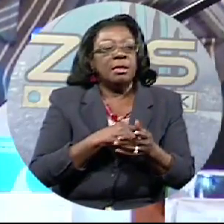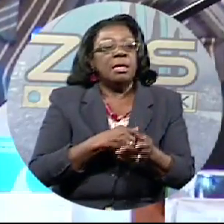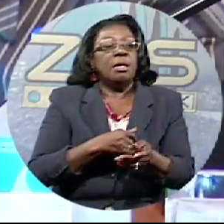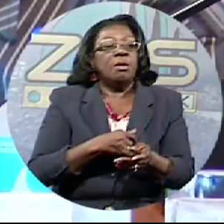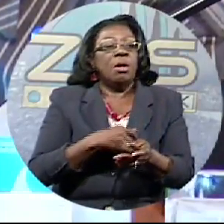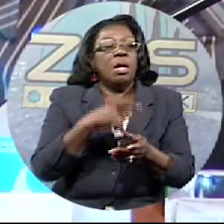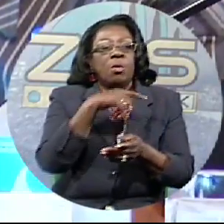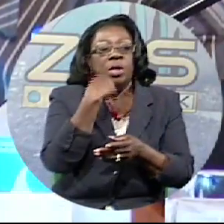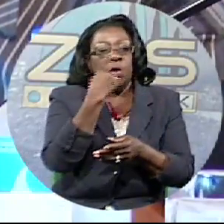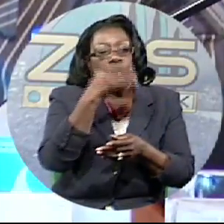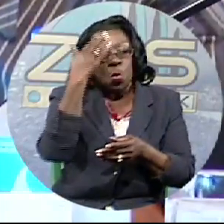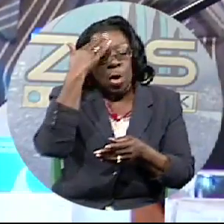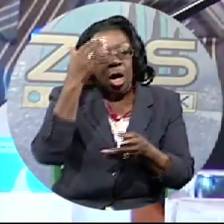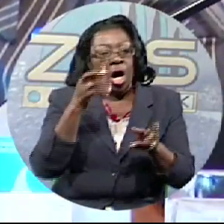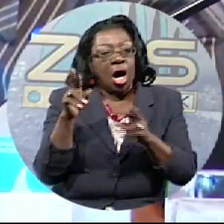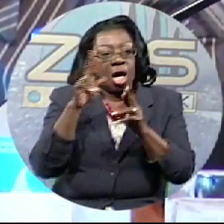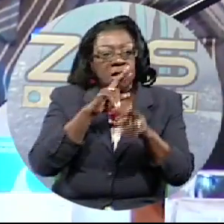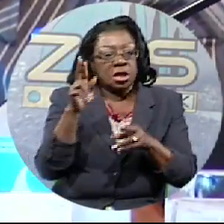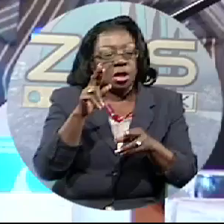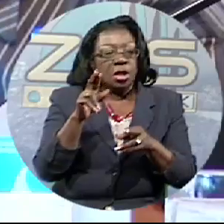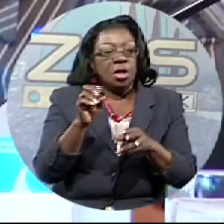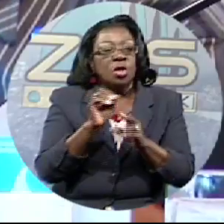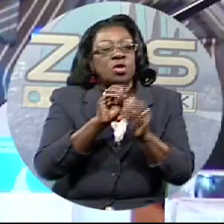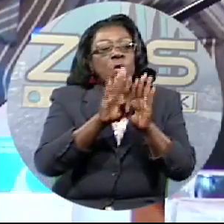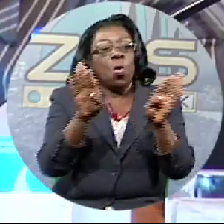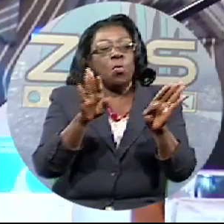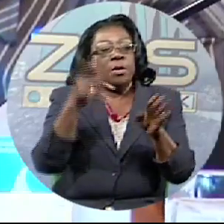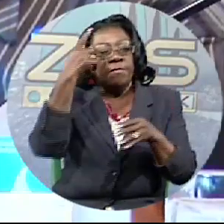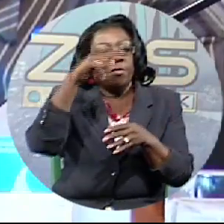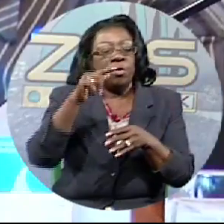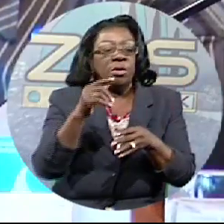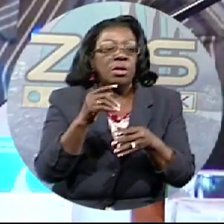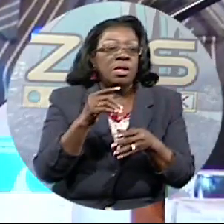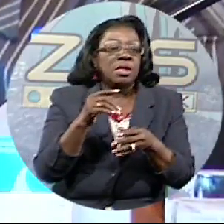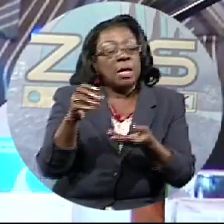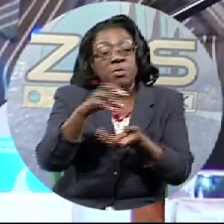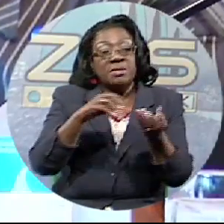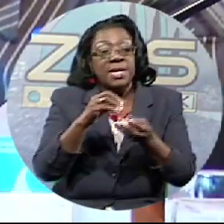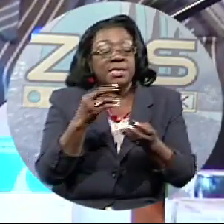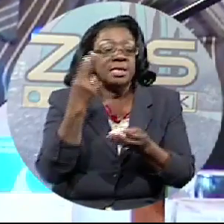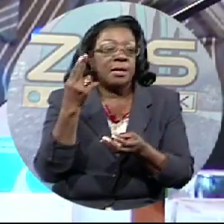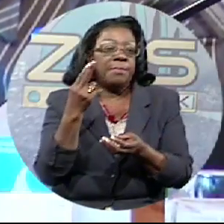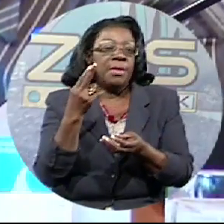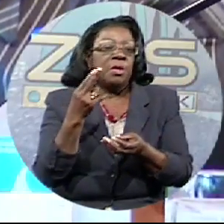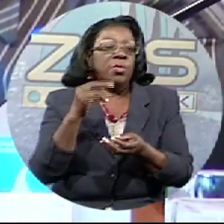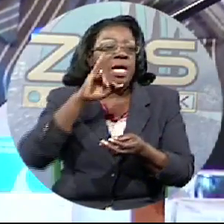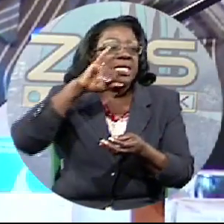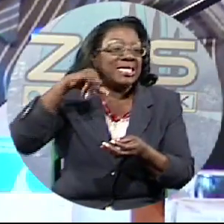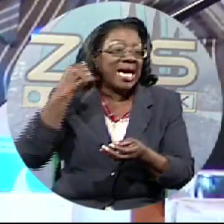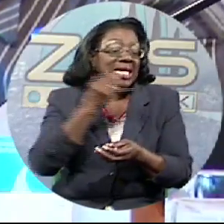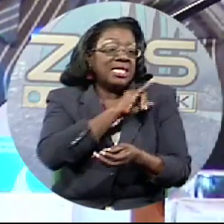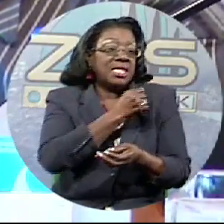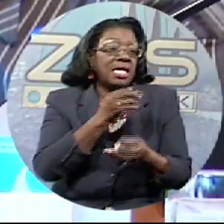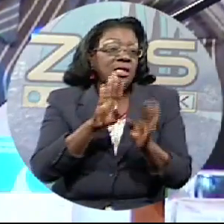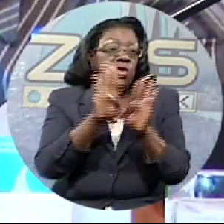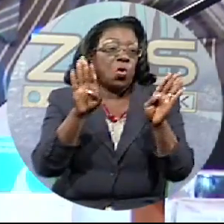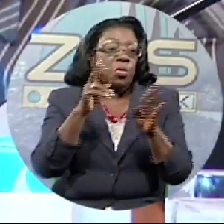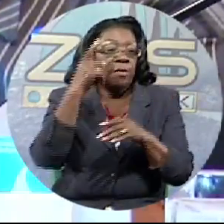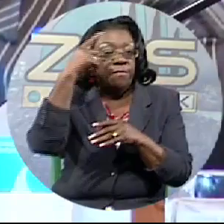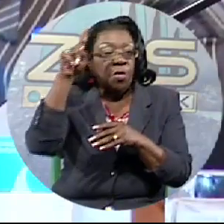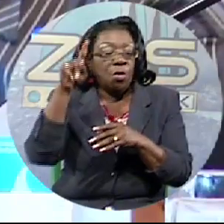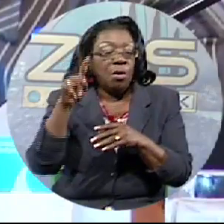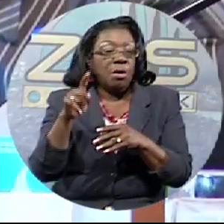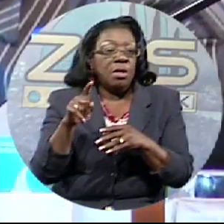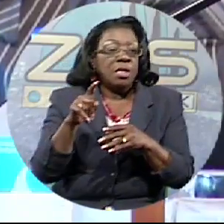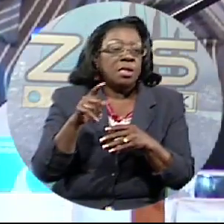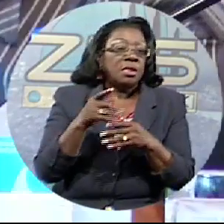for. Somewhere down the line, someone messed that up. We had Janet Jackson to open up for.